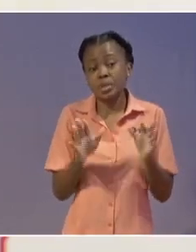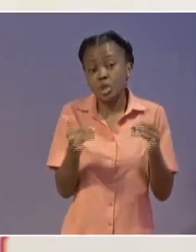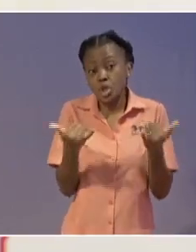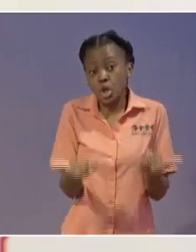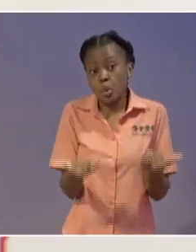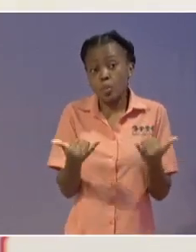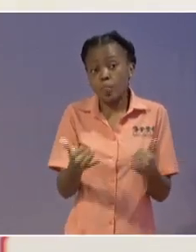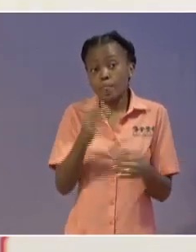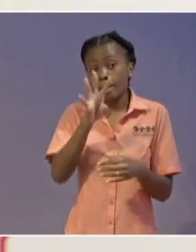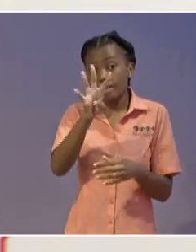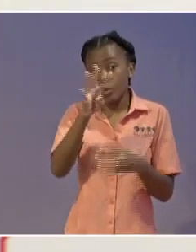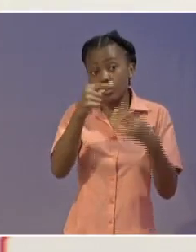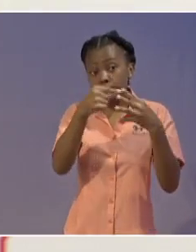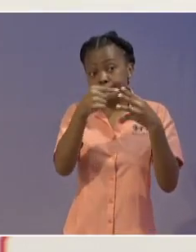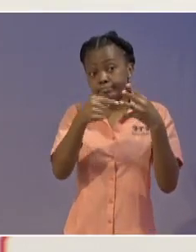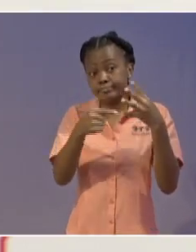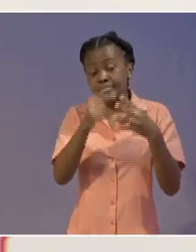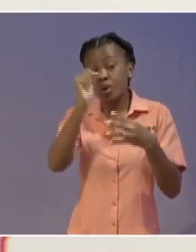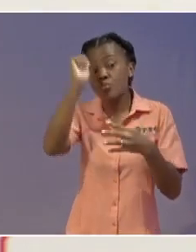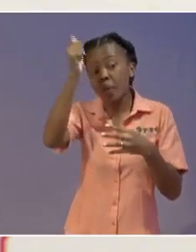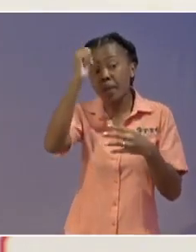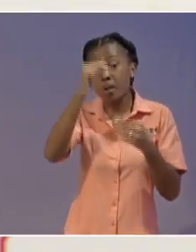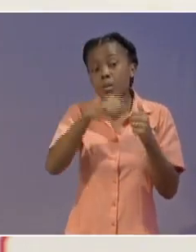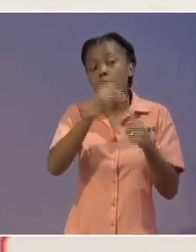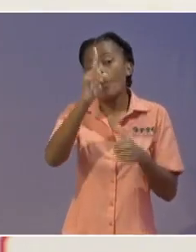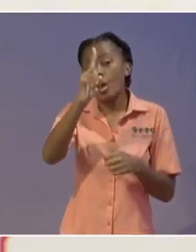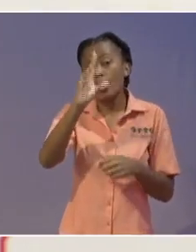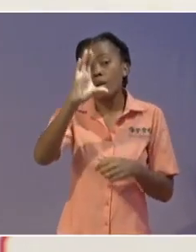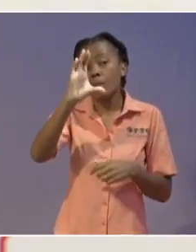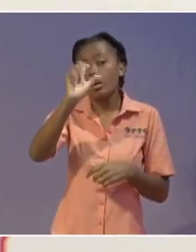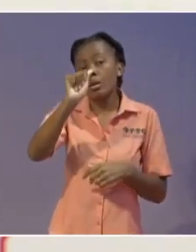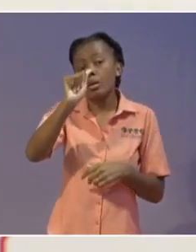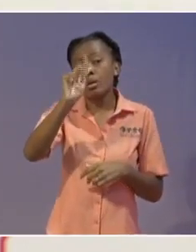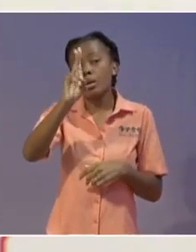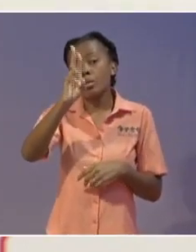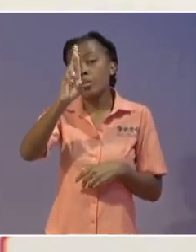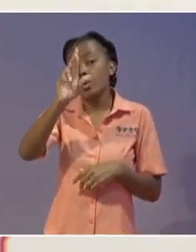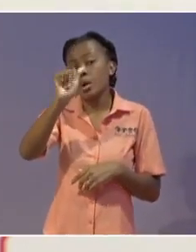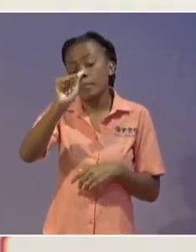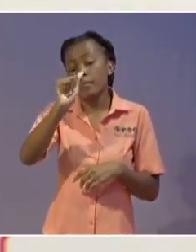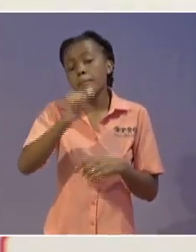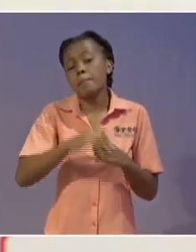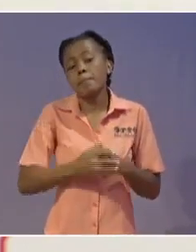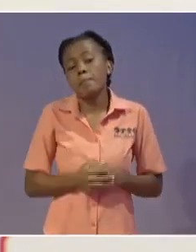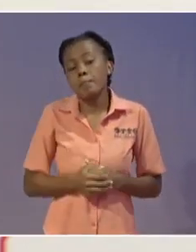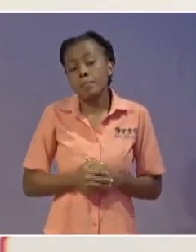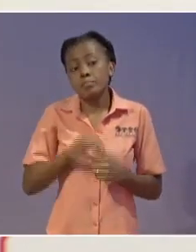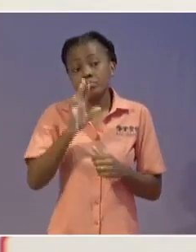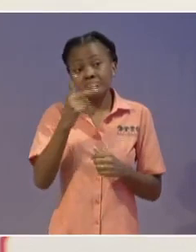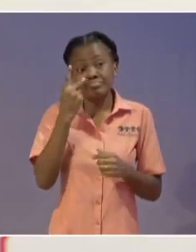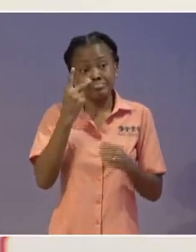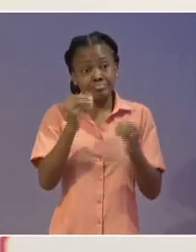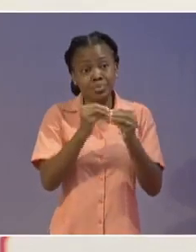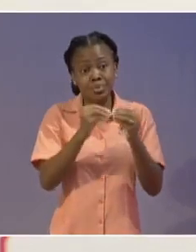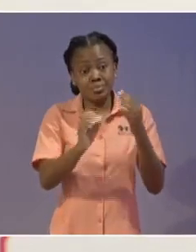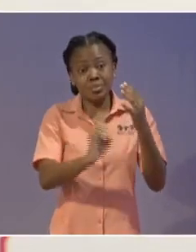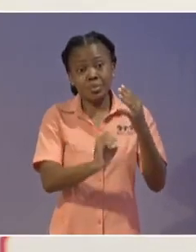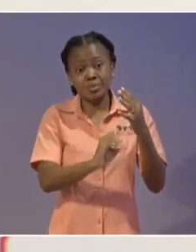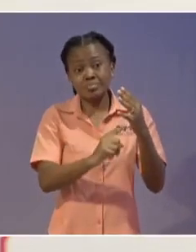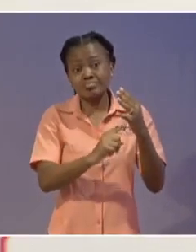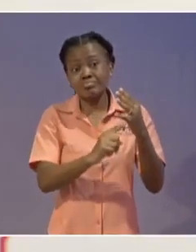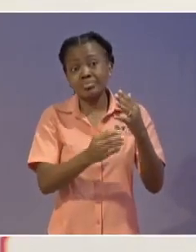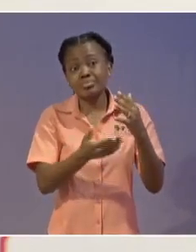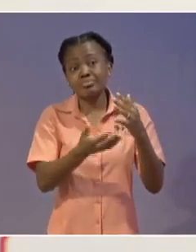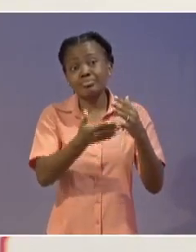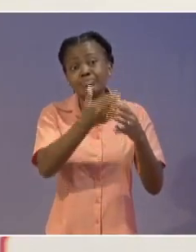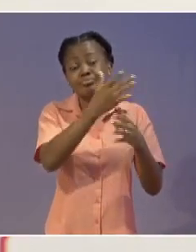in Arima, 1 in Cora, and most of the age ranges so far have been 0 to 5 years old and the adolescent ones.